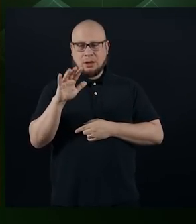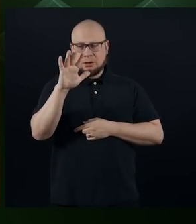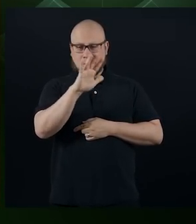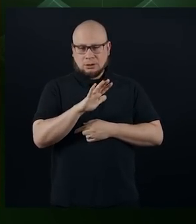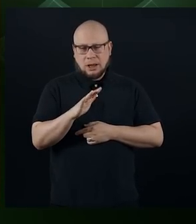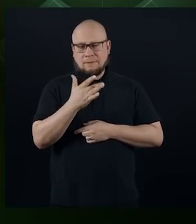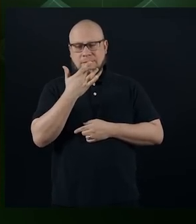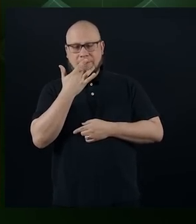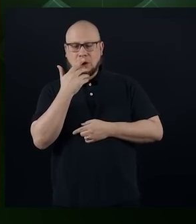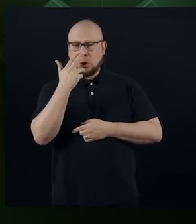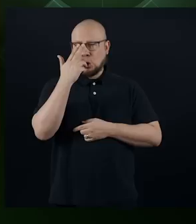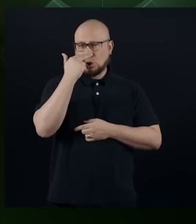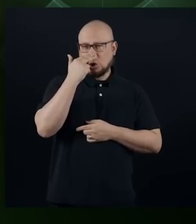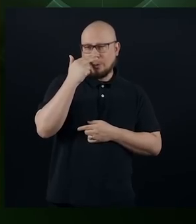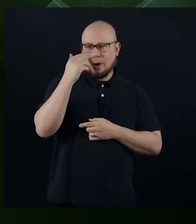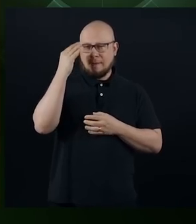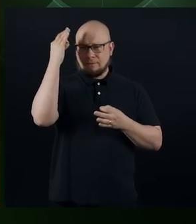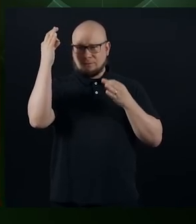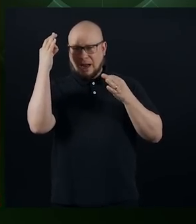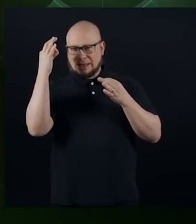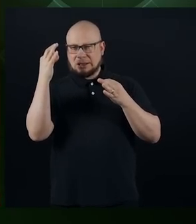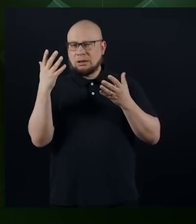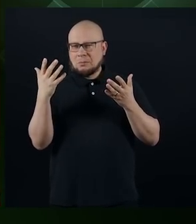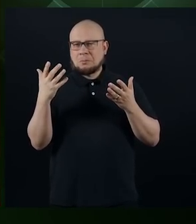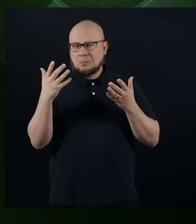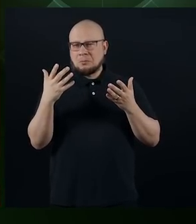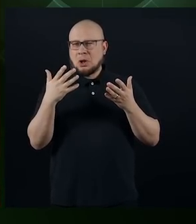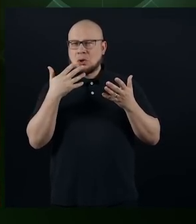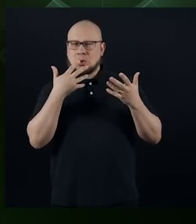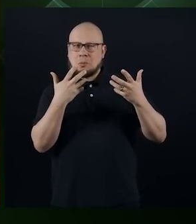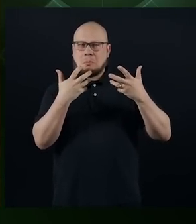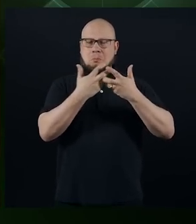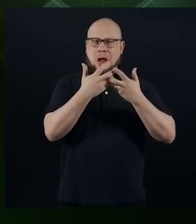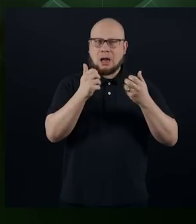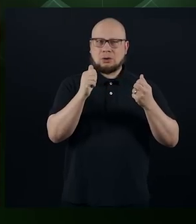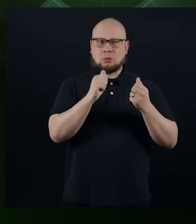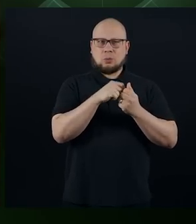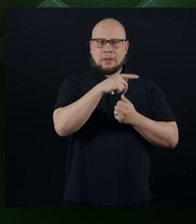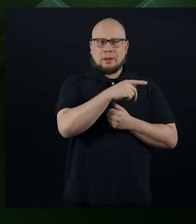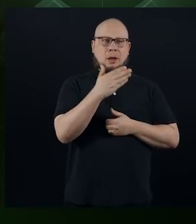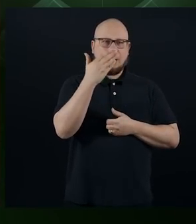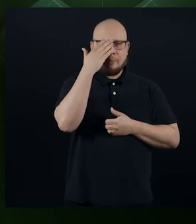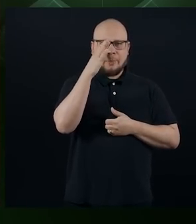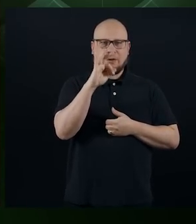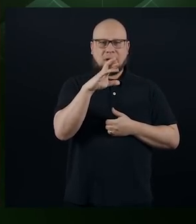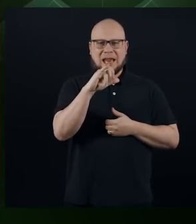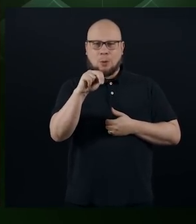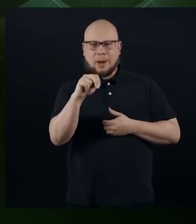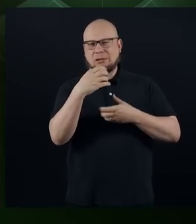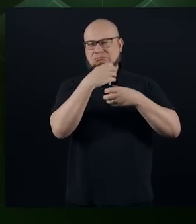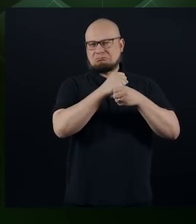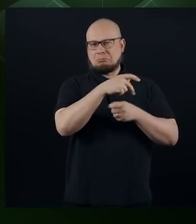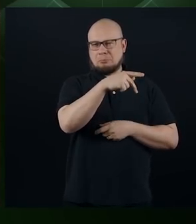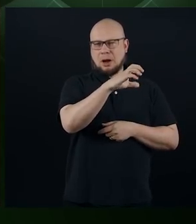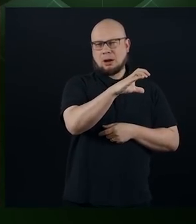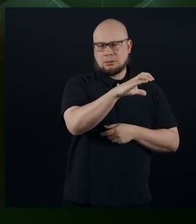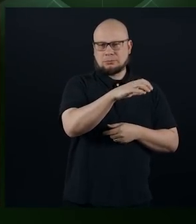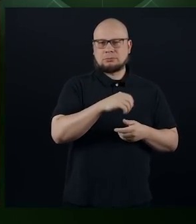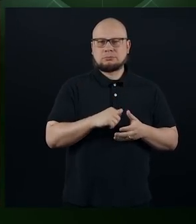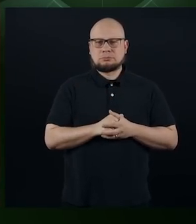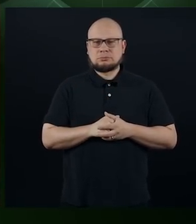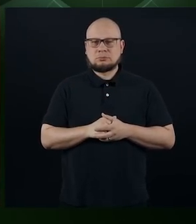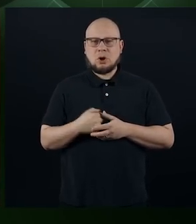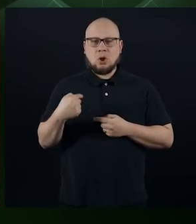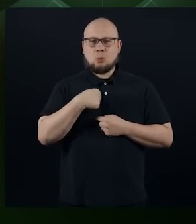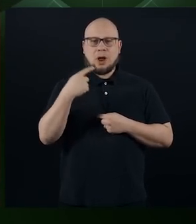kind of the fantastical nature of it and everything. And I think they saw a kindred spirit, I guess. We started by just having fun, imagining the possibilities and pushing